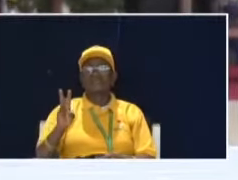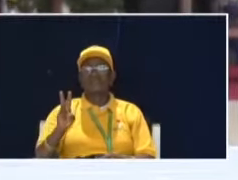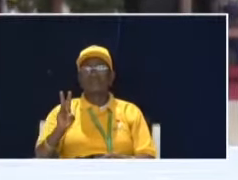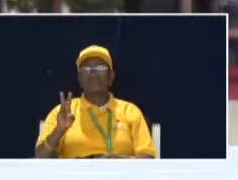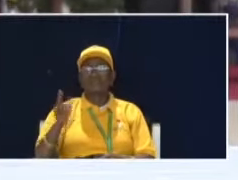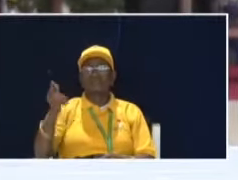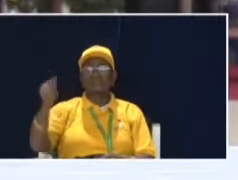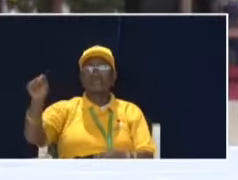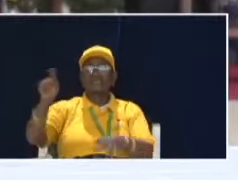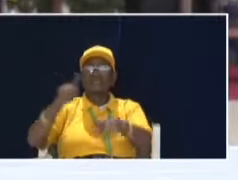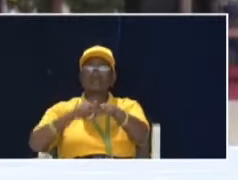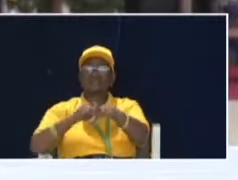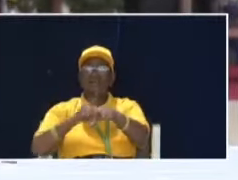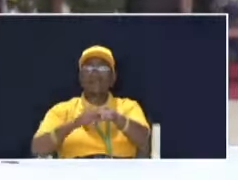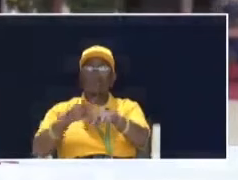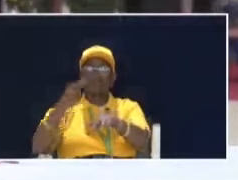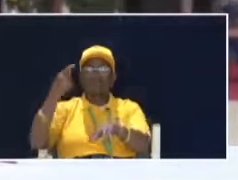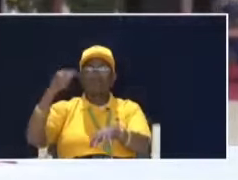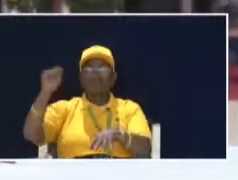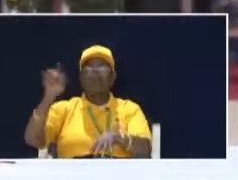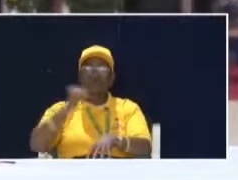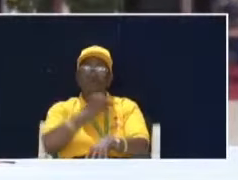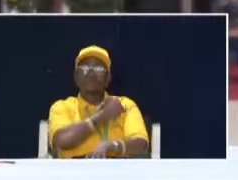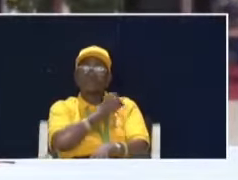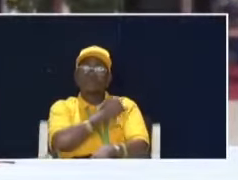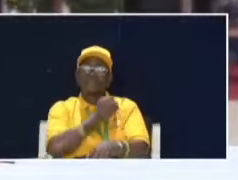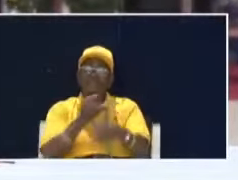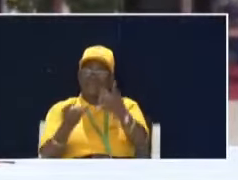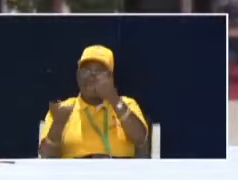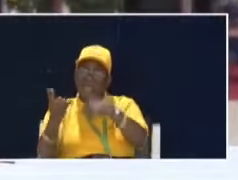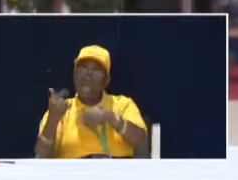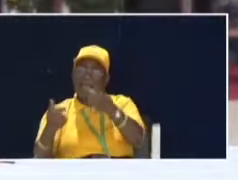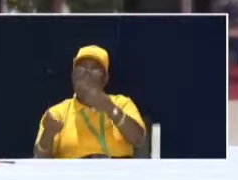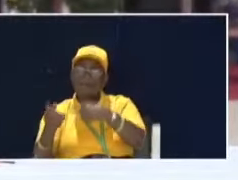the time for Joseph came